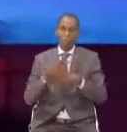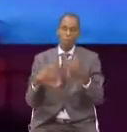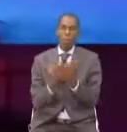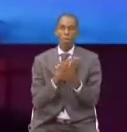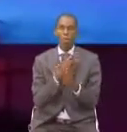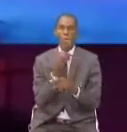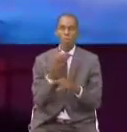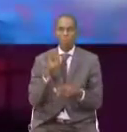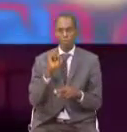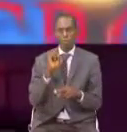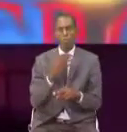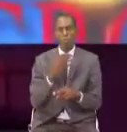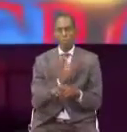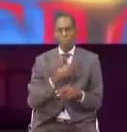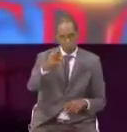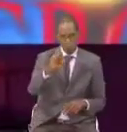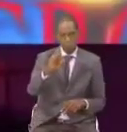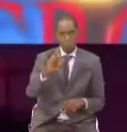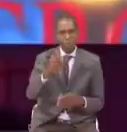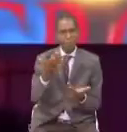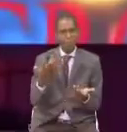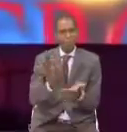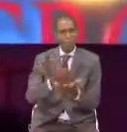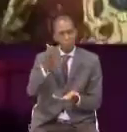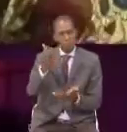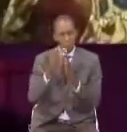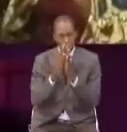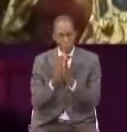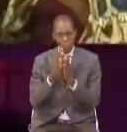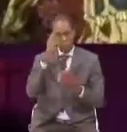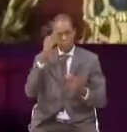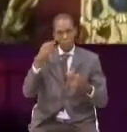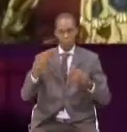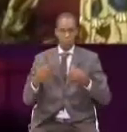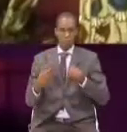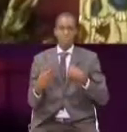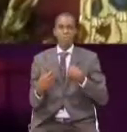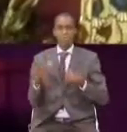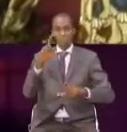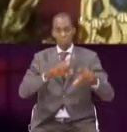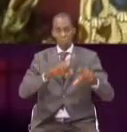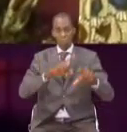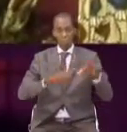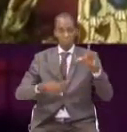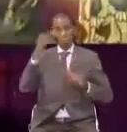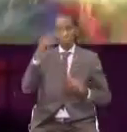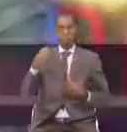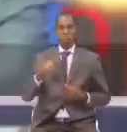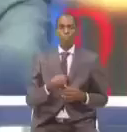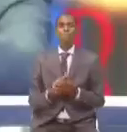and for you. For me. For me. Okay, you will probe it